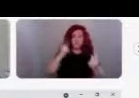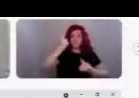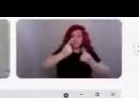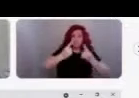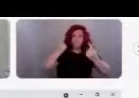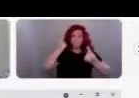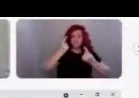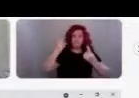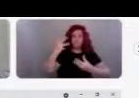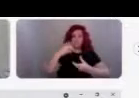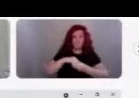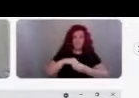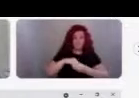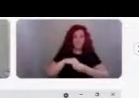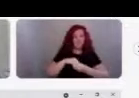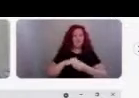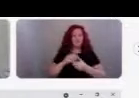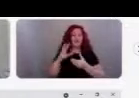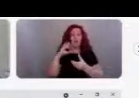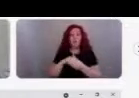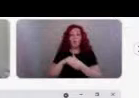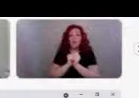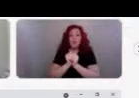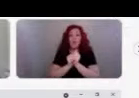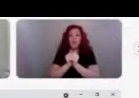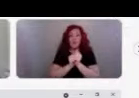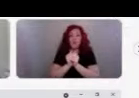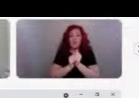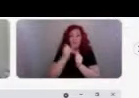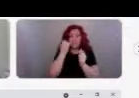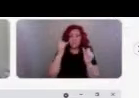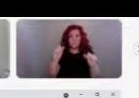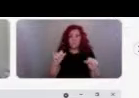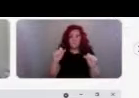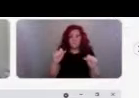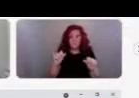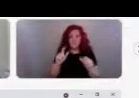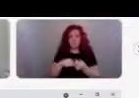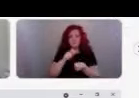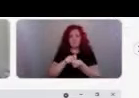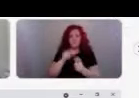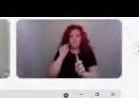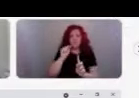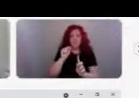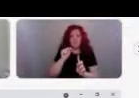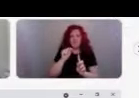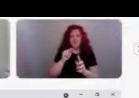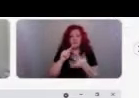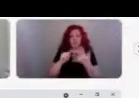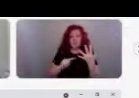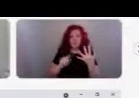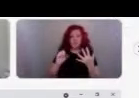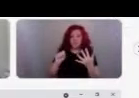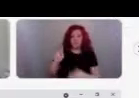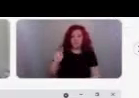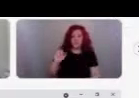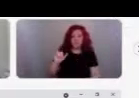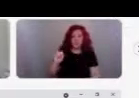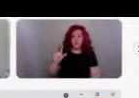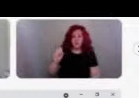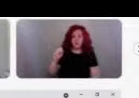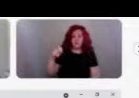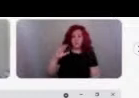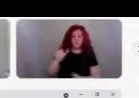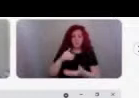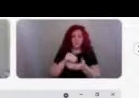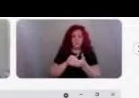heart including competitiveness to a great extent specifically the following sunny slope should be in the central